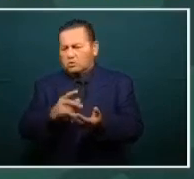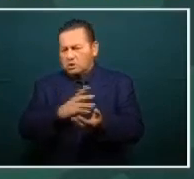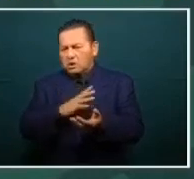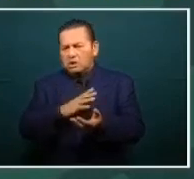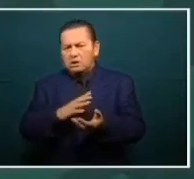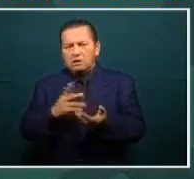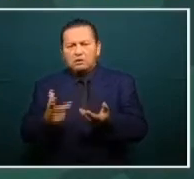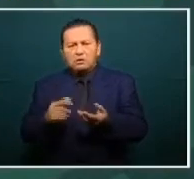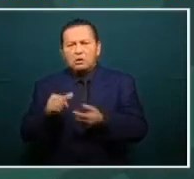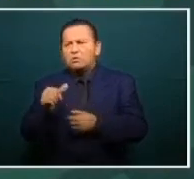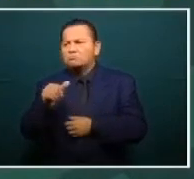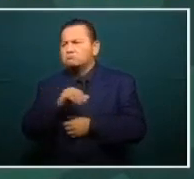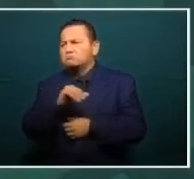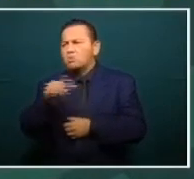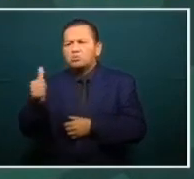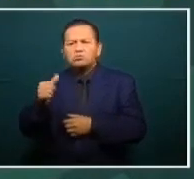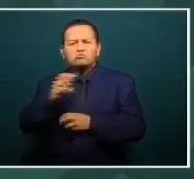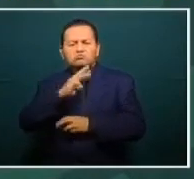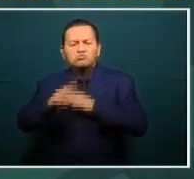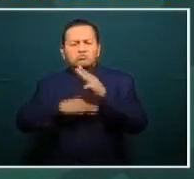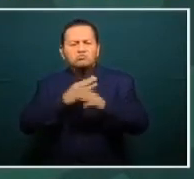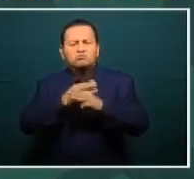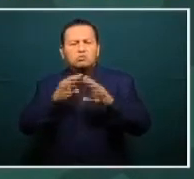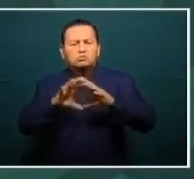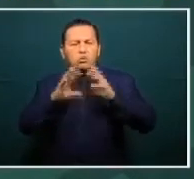has the backing or support